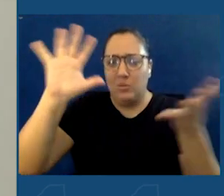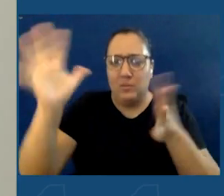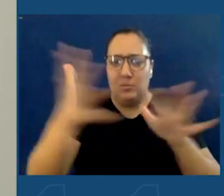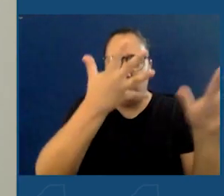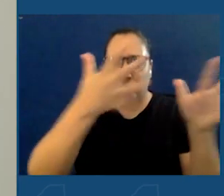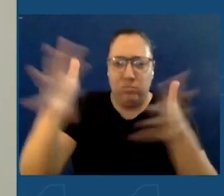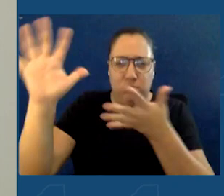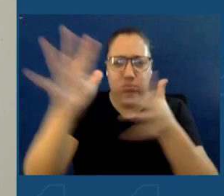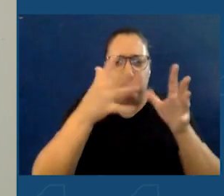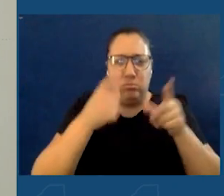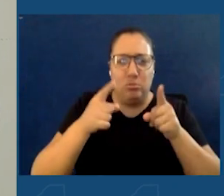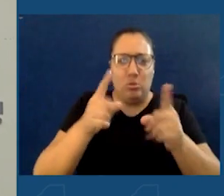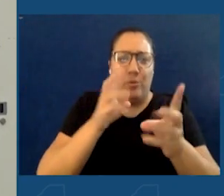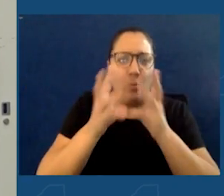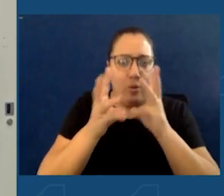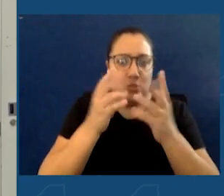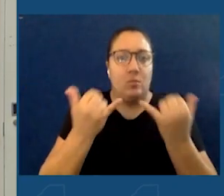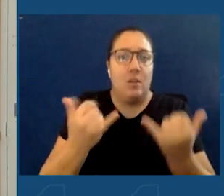could possibly occur